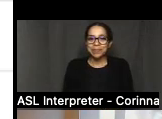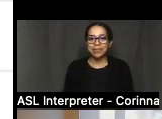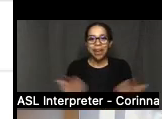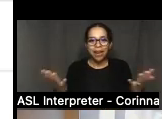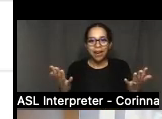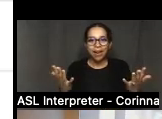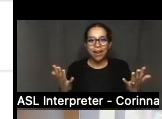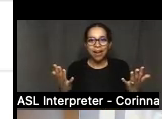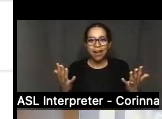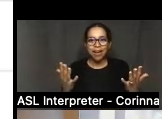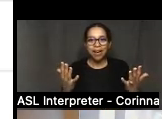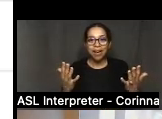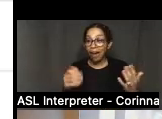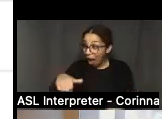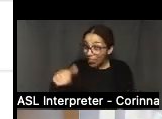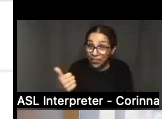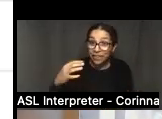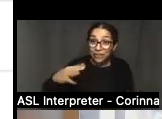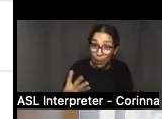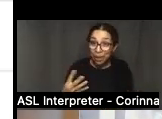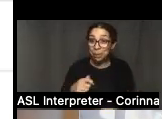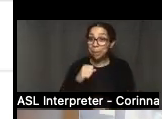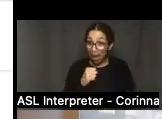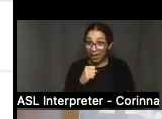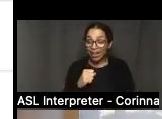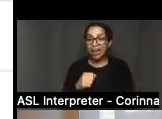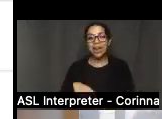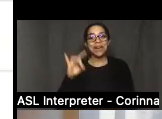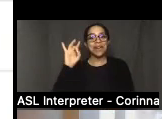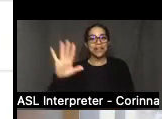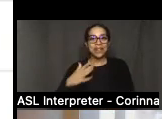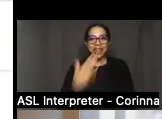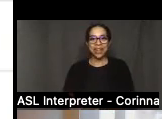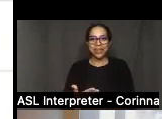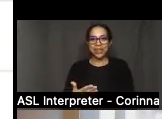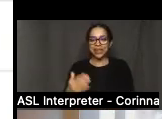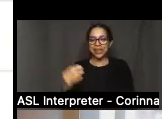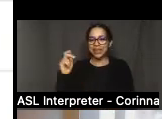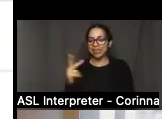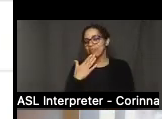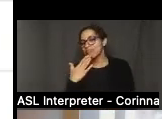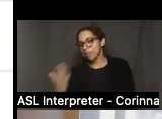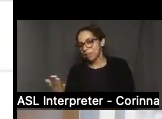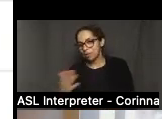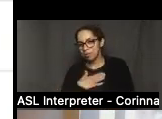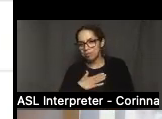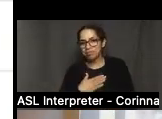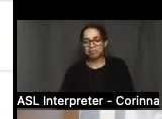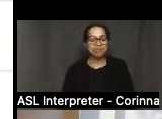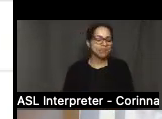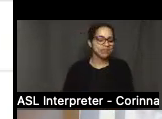For the win. Thank you. All right. Thank you. Thank you, Samba. All